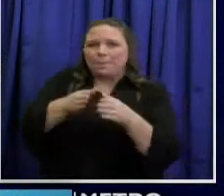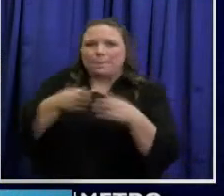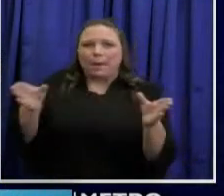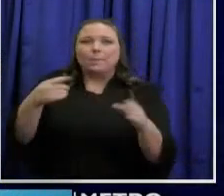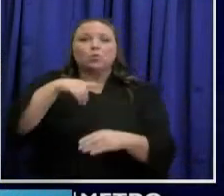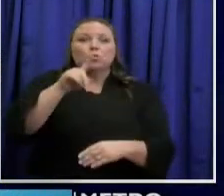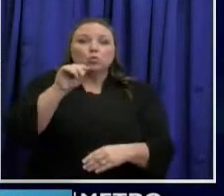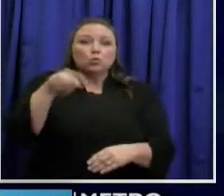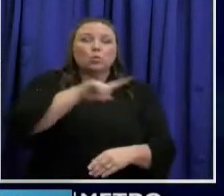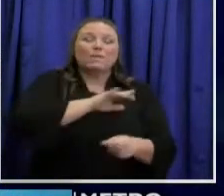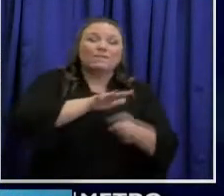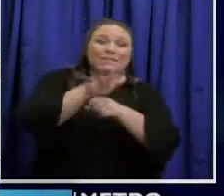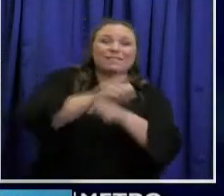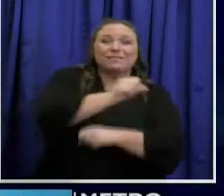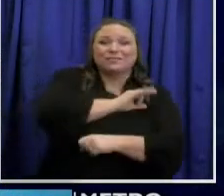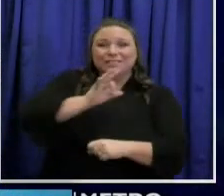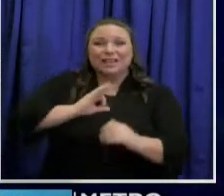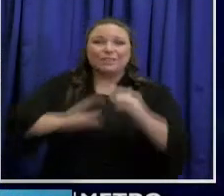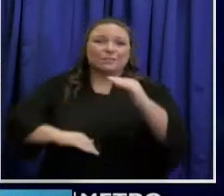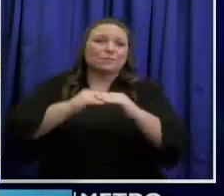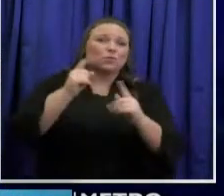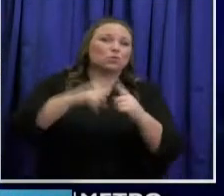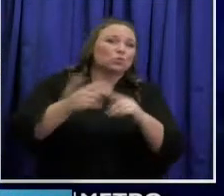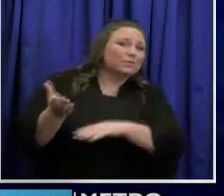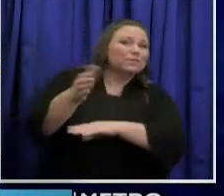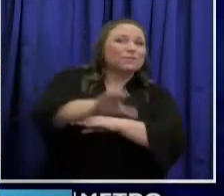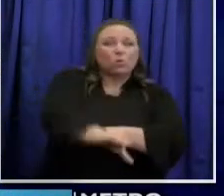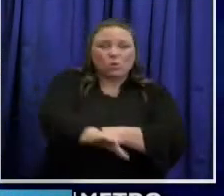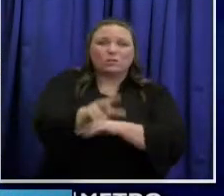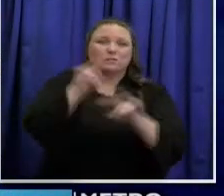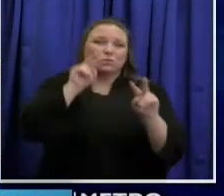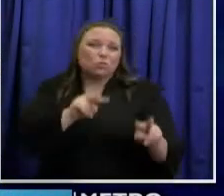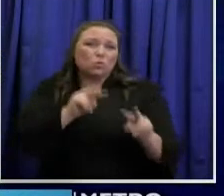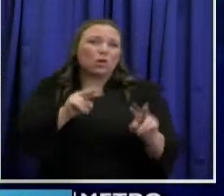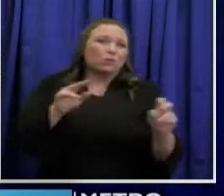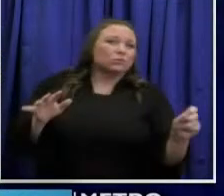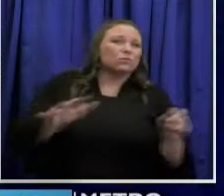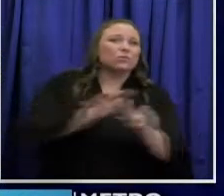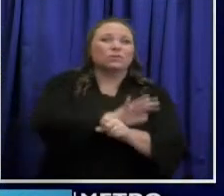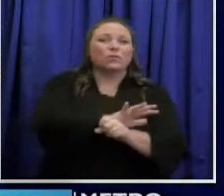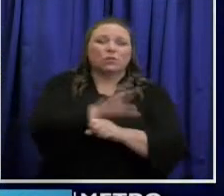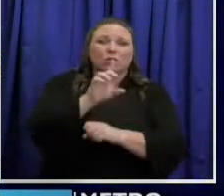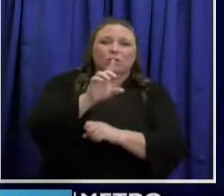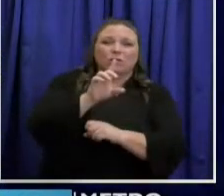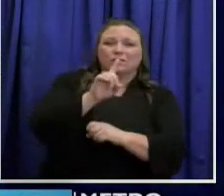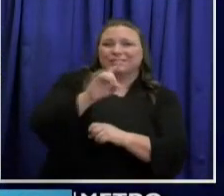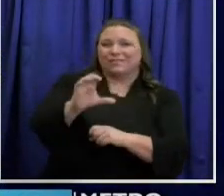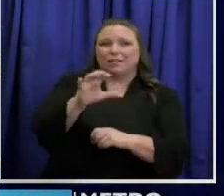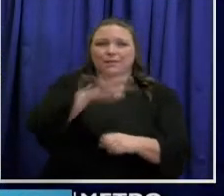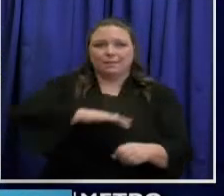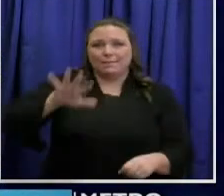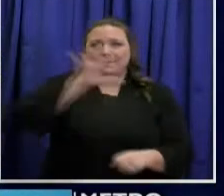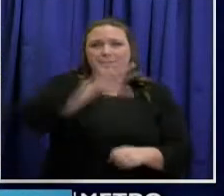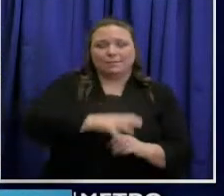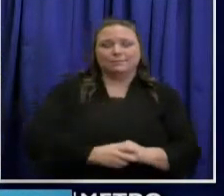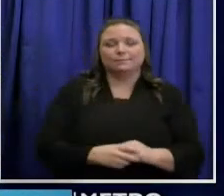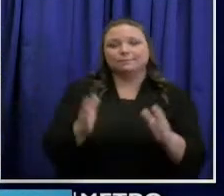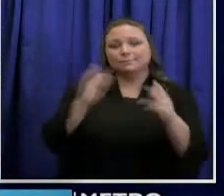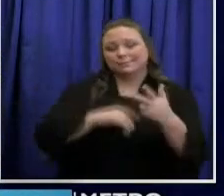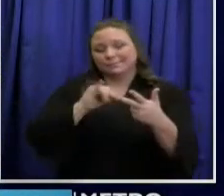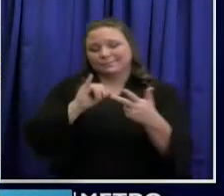staff and capacity to enforce and police the entire Metro Davidson area? My last